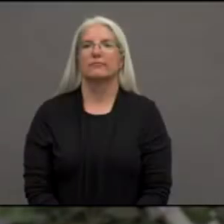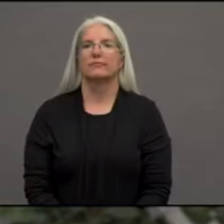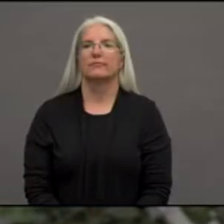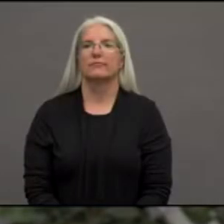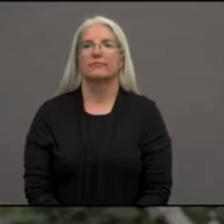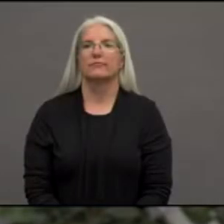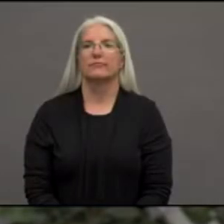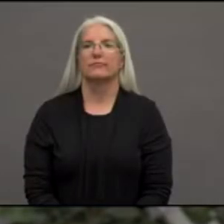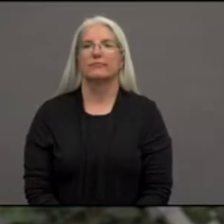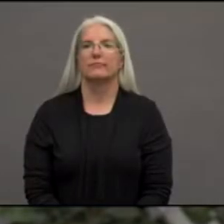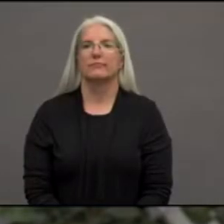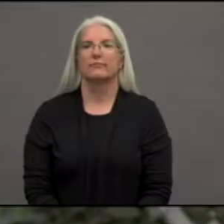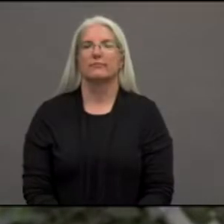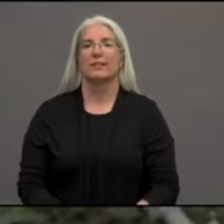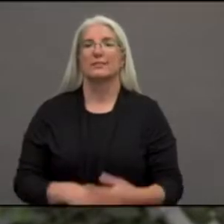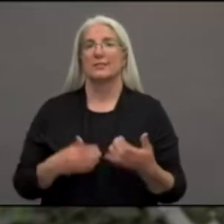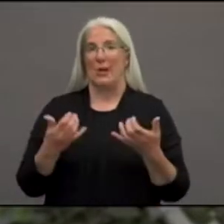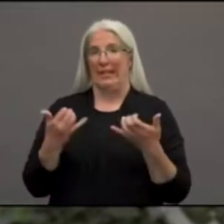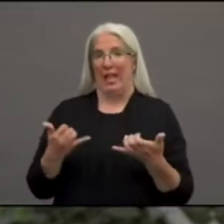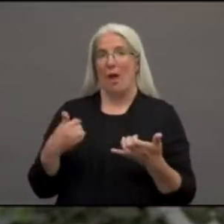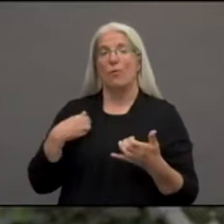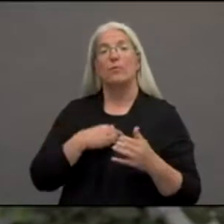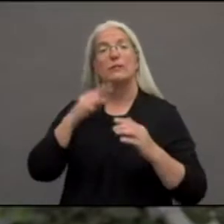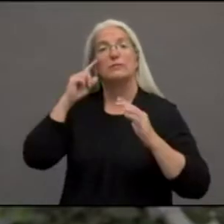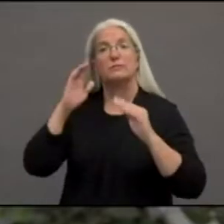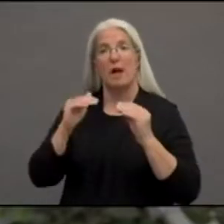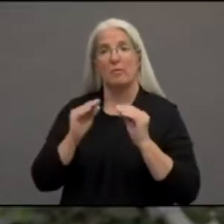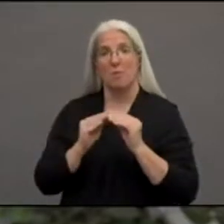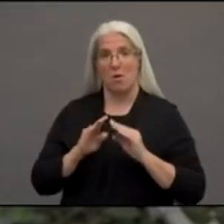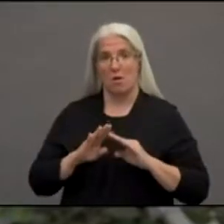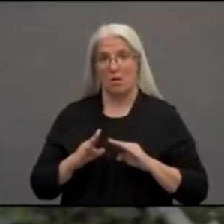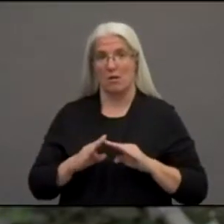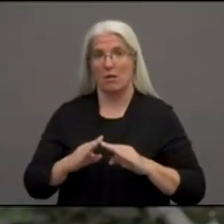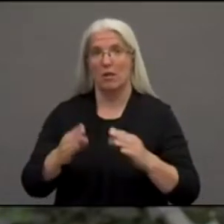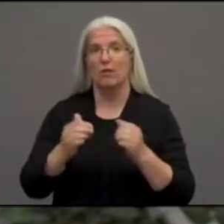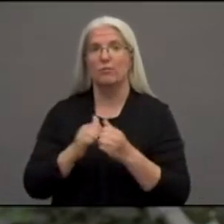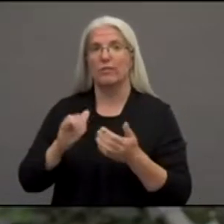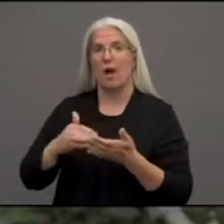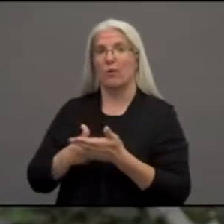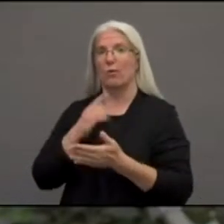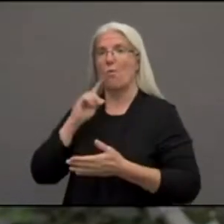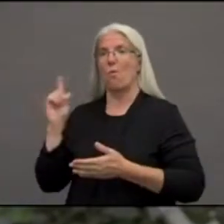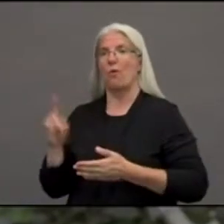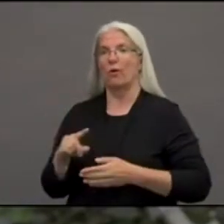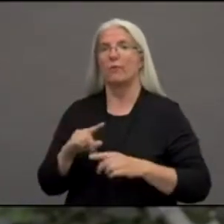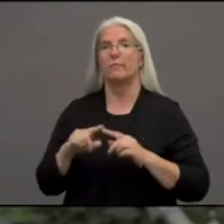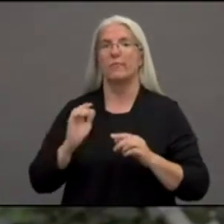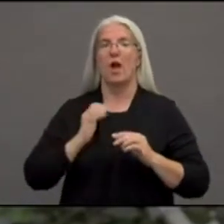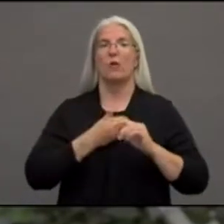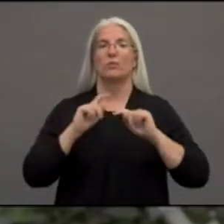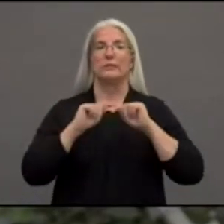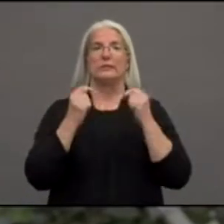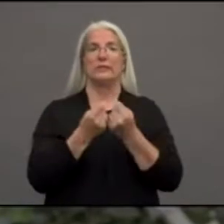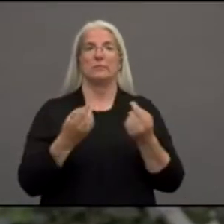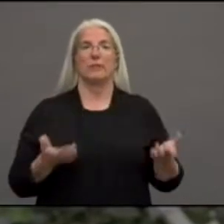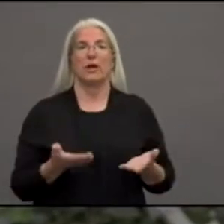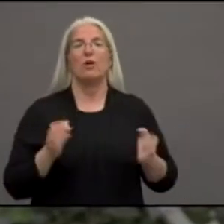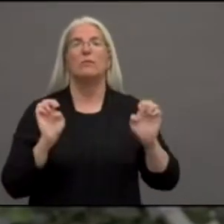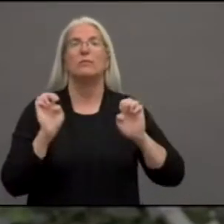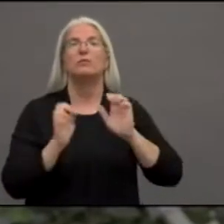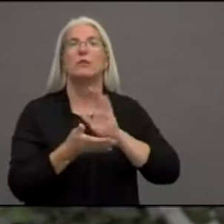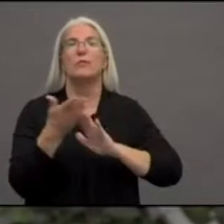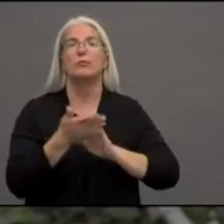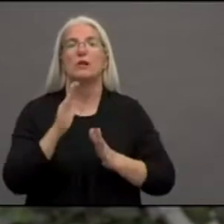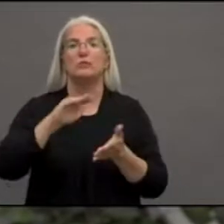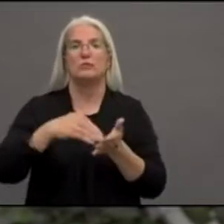the anticipation of more openings coming with the new order, our team here at the Emergency Operations Center has spent a lot of hours working